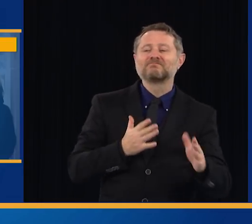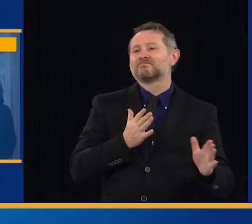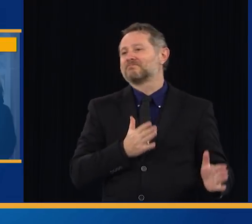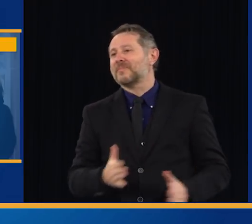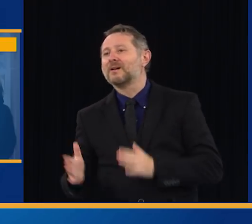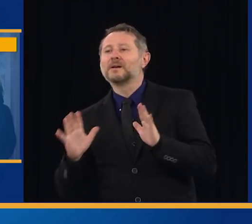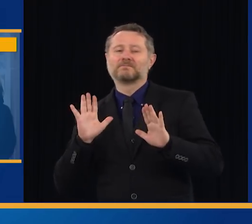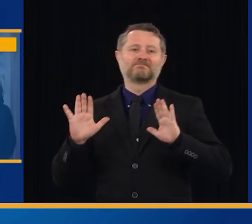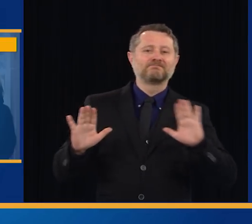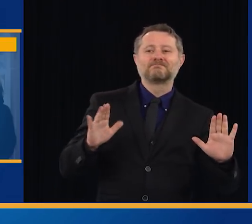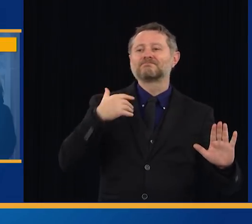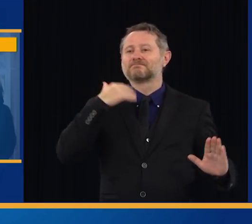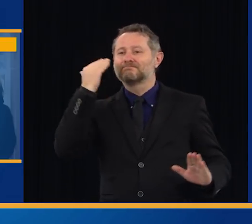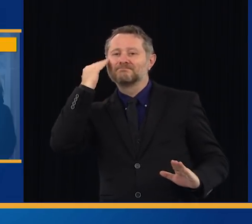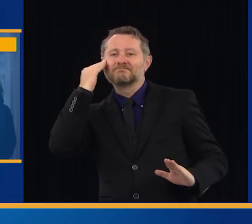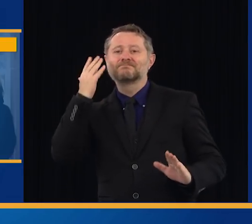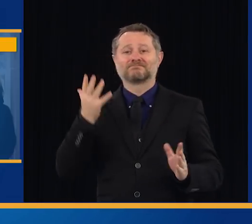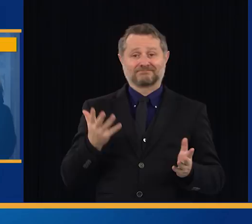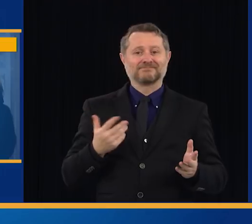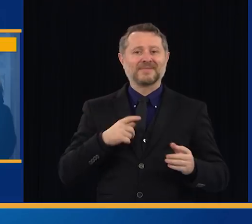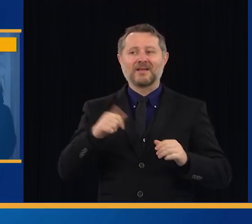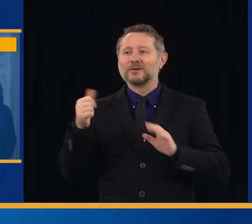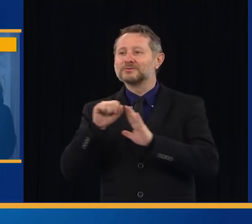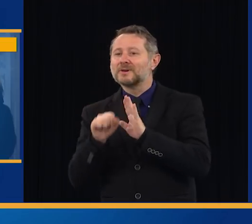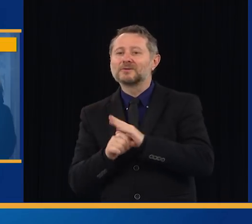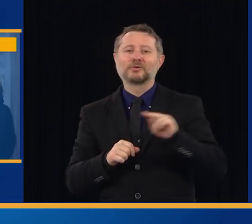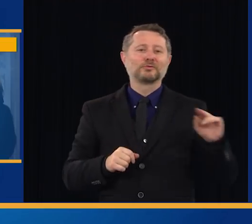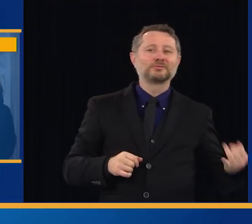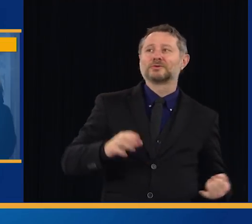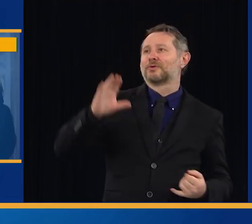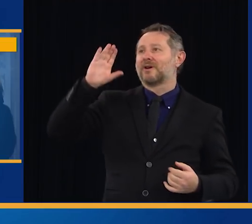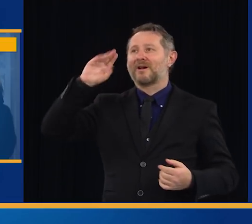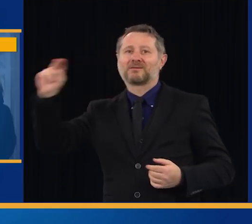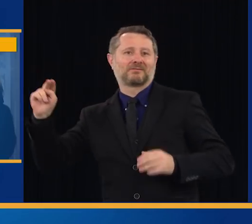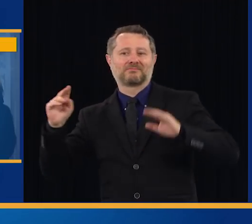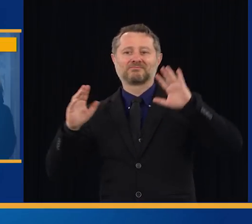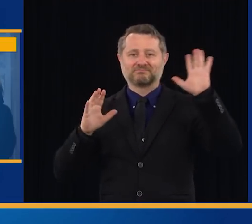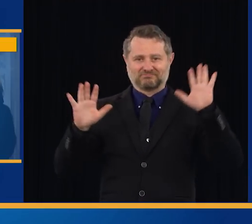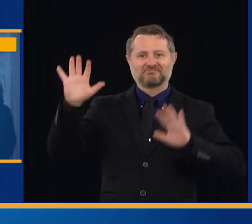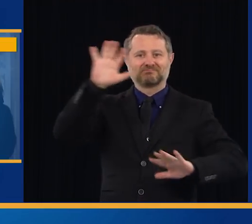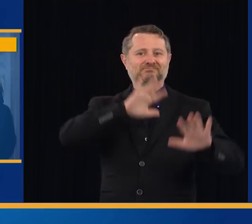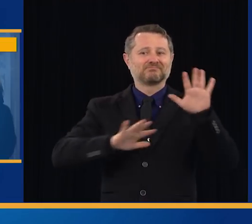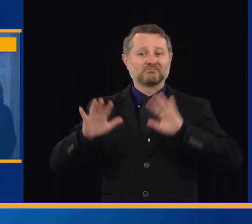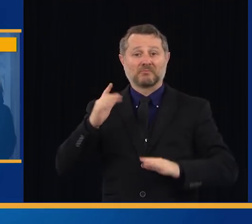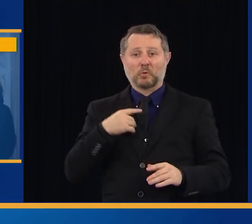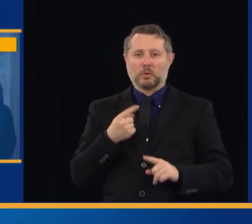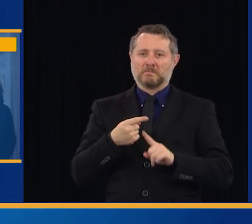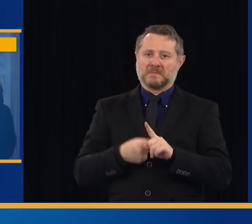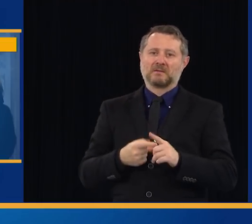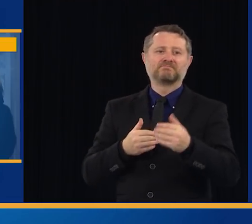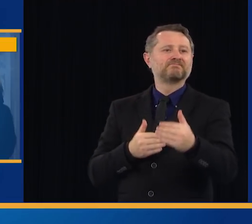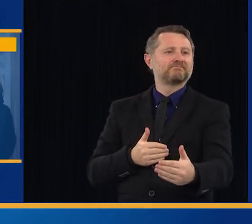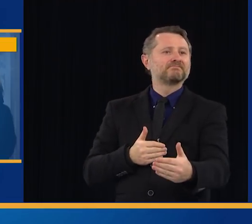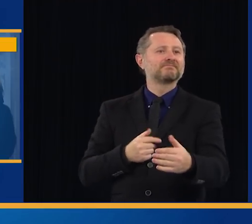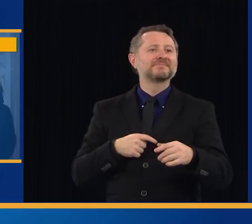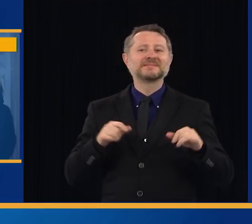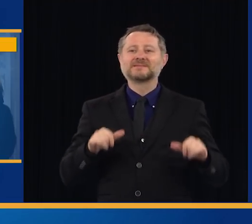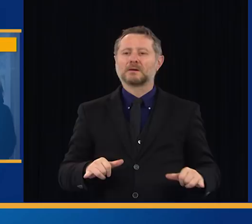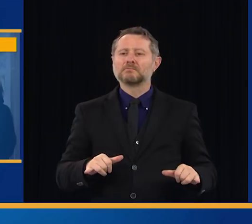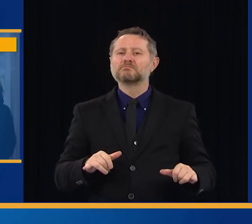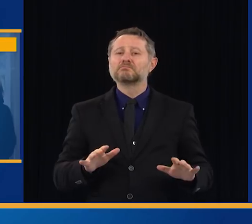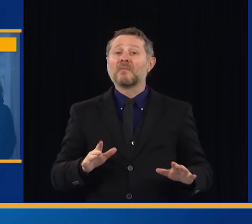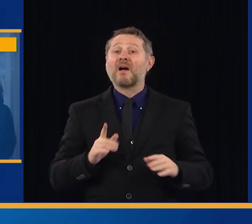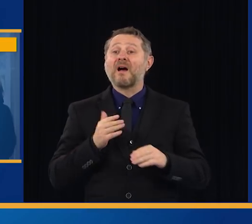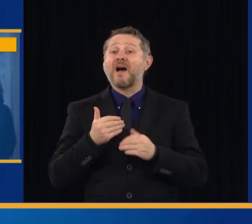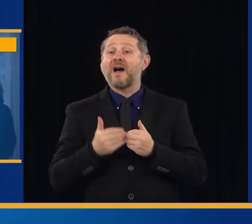action plan with the other states. So 1 month, we'll continue the close down policies. What happens after